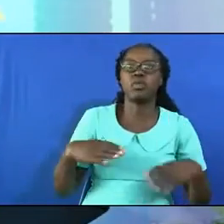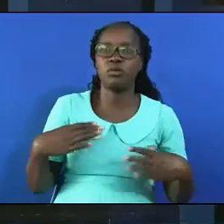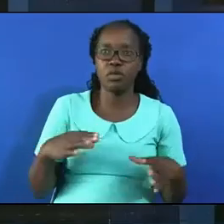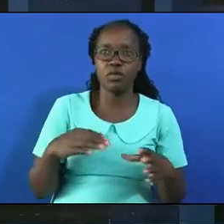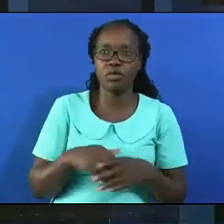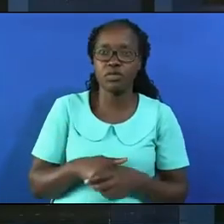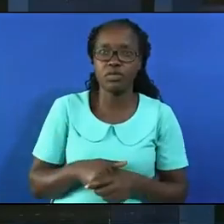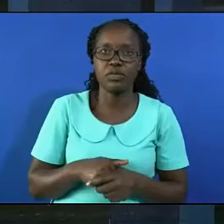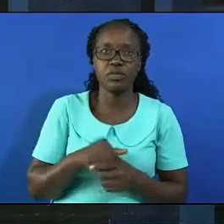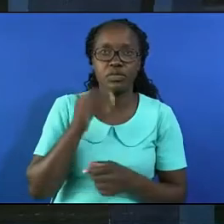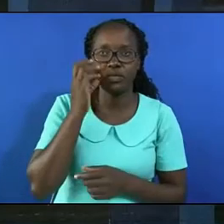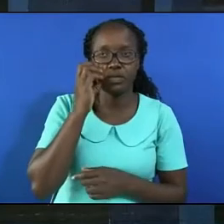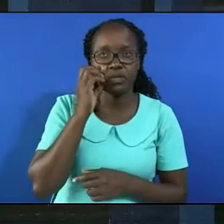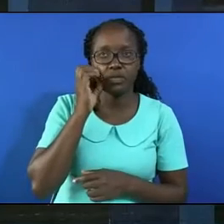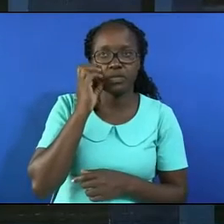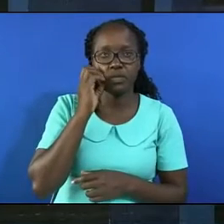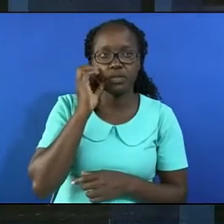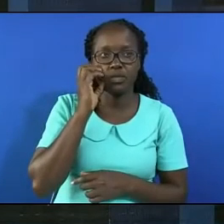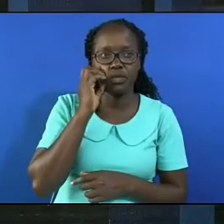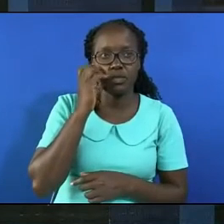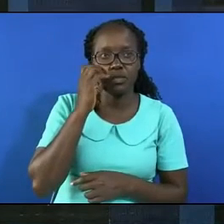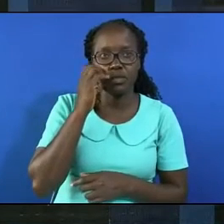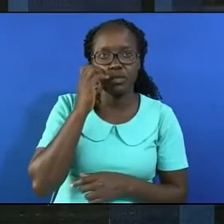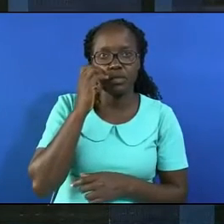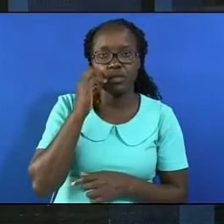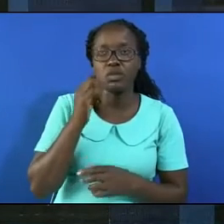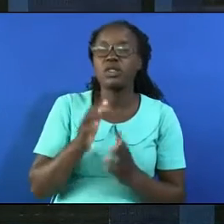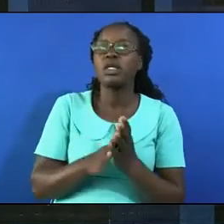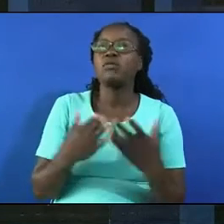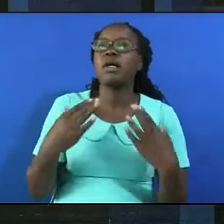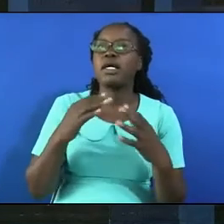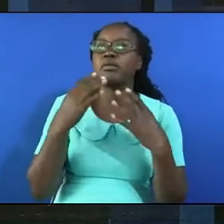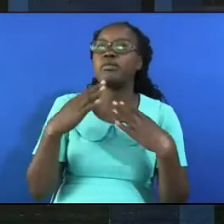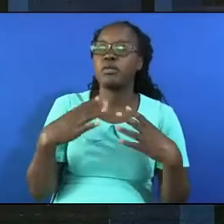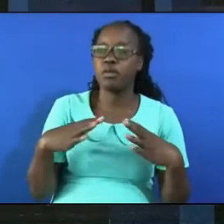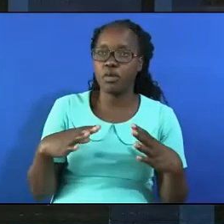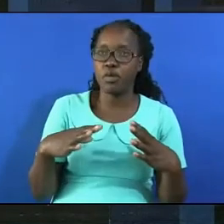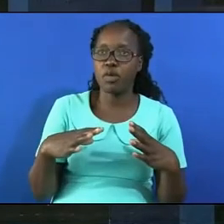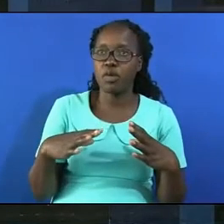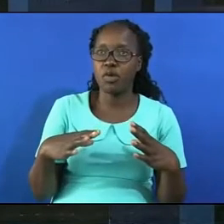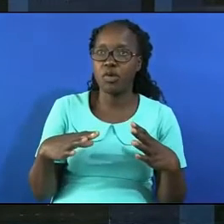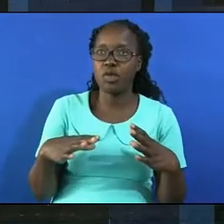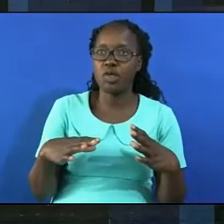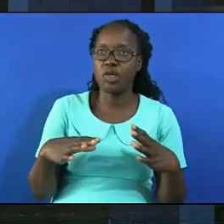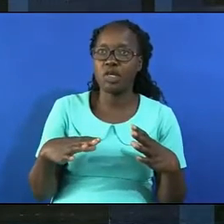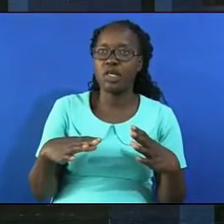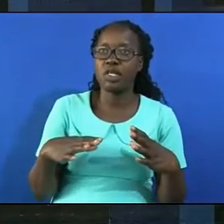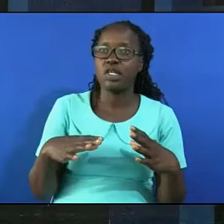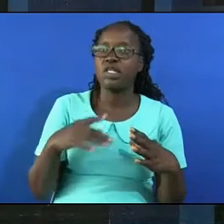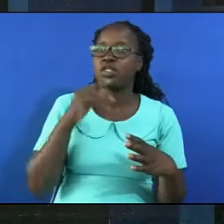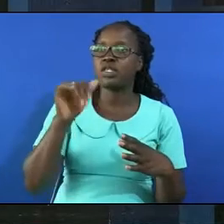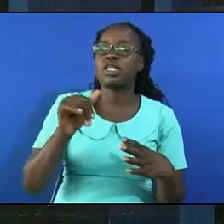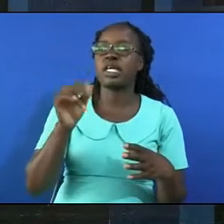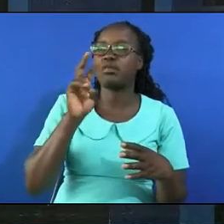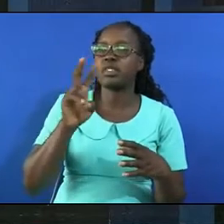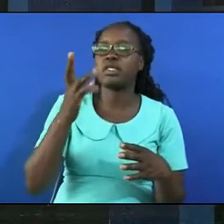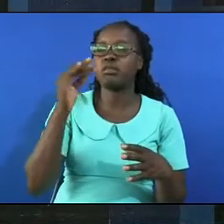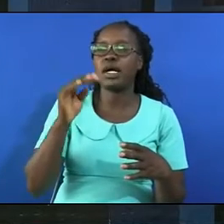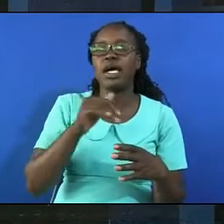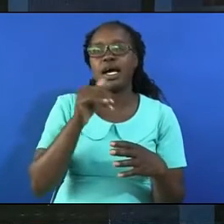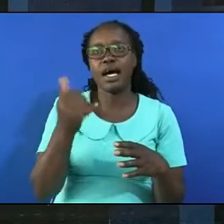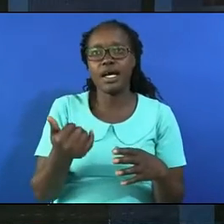who? I can't hear you. So that they can be seen by who? I can't hear you. So that they can be seen by